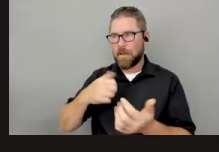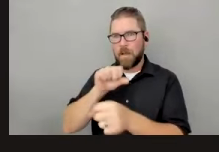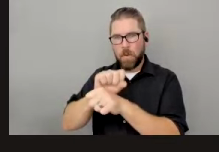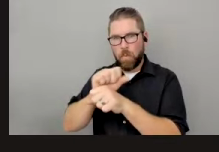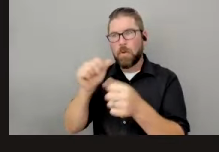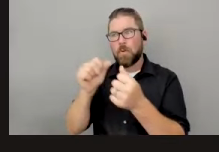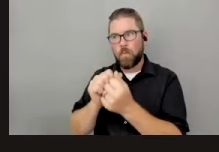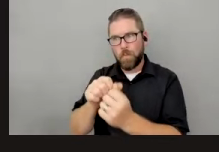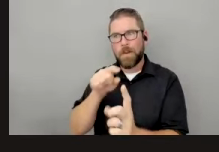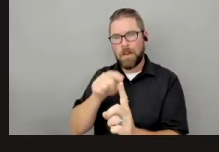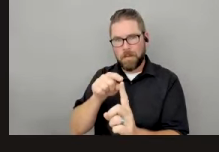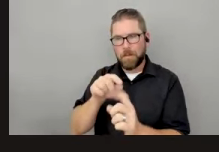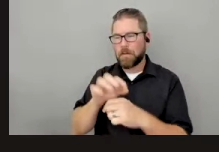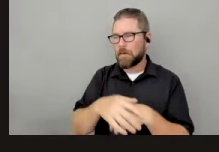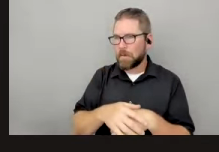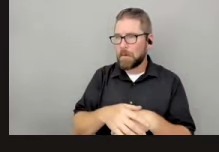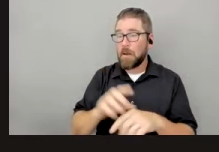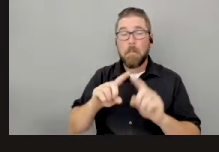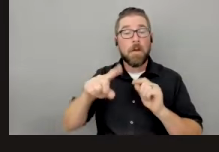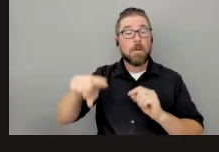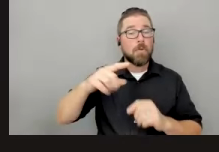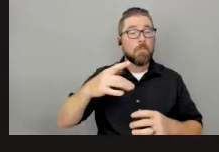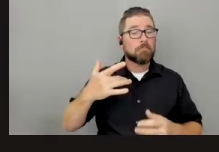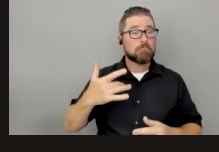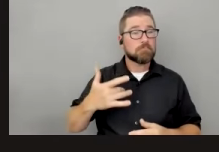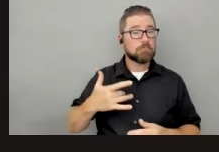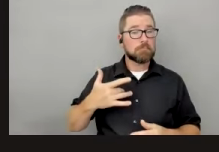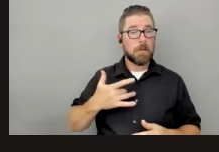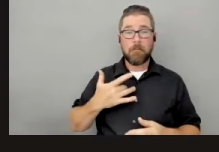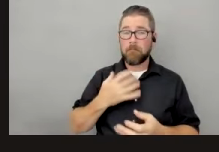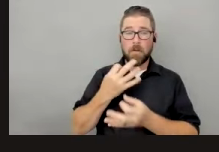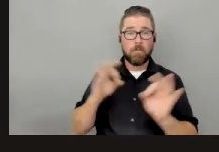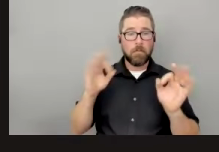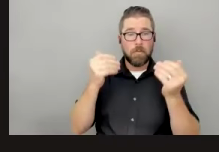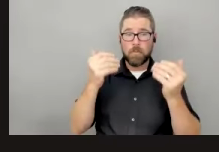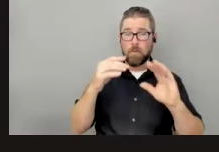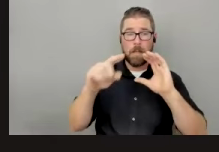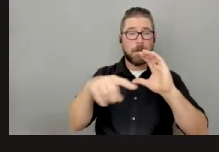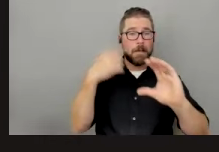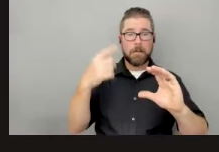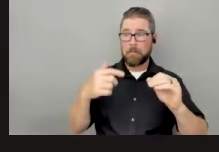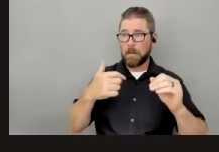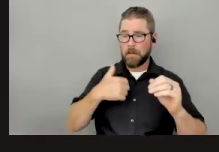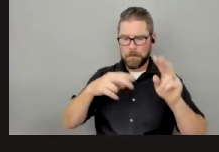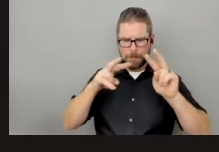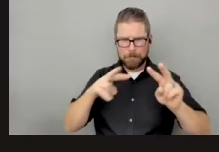feel free, again, like I said, feel free to email me if you have questions in terms of pregnancy